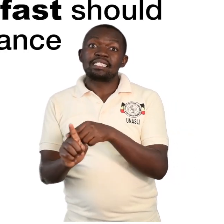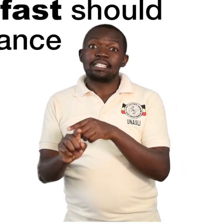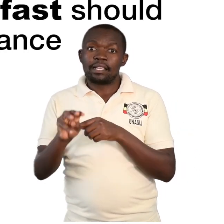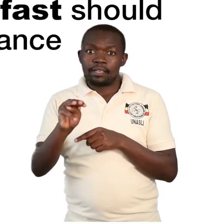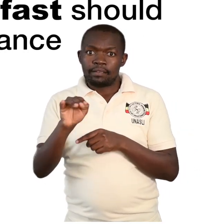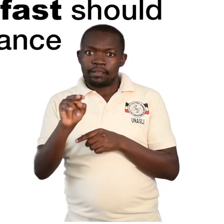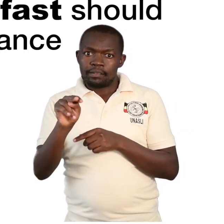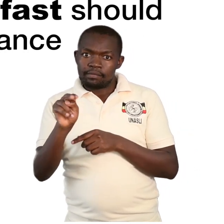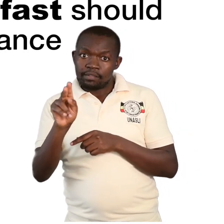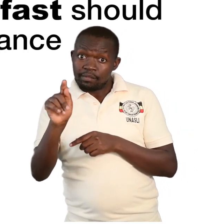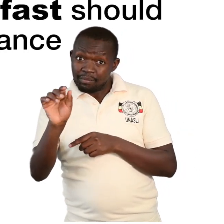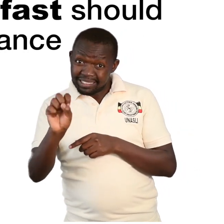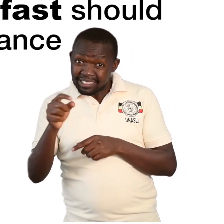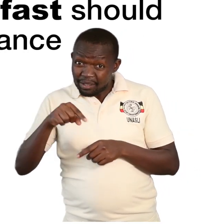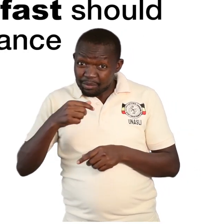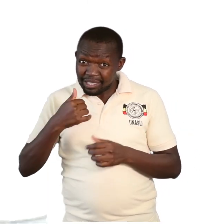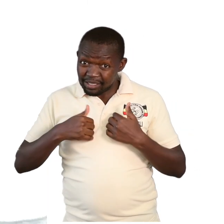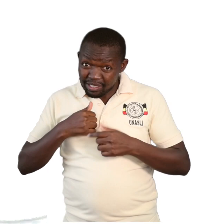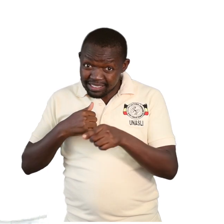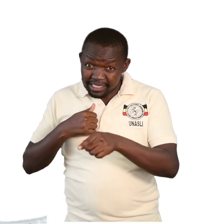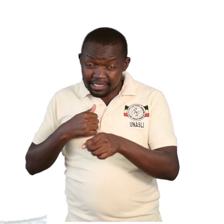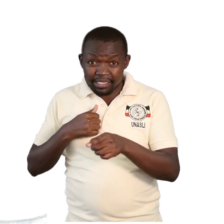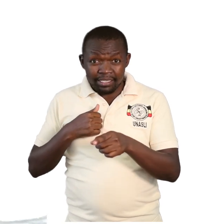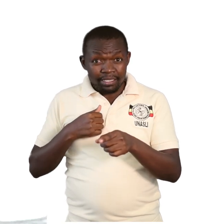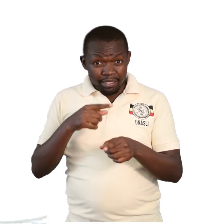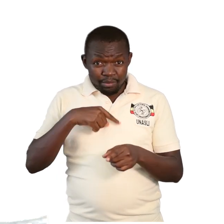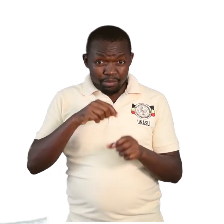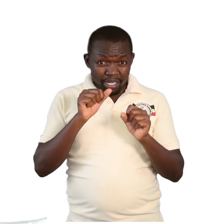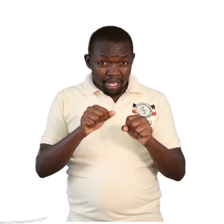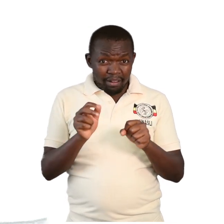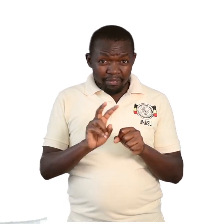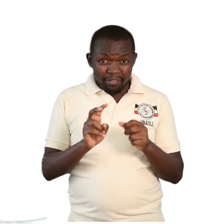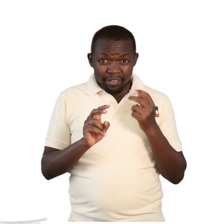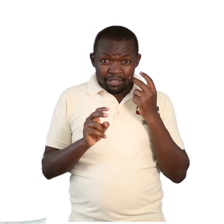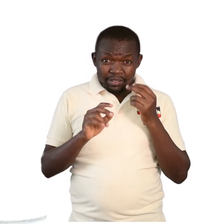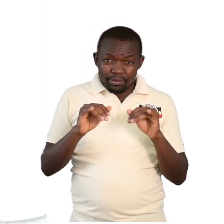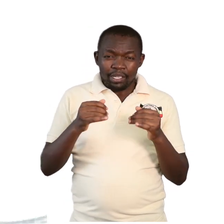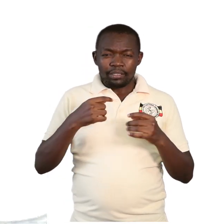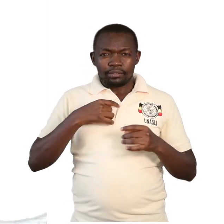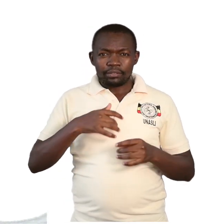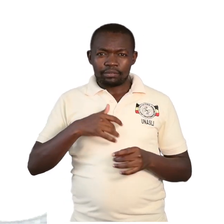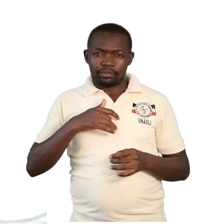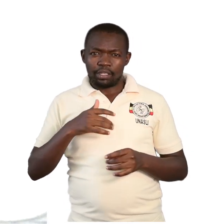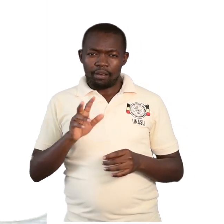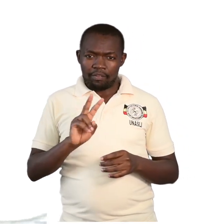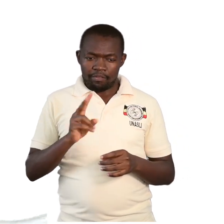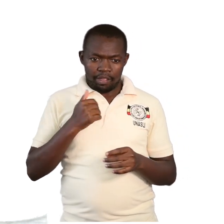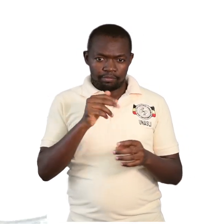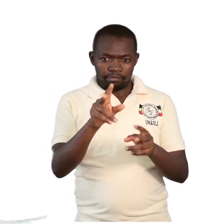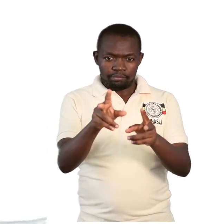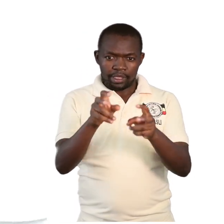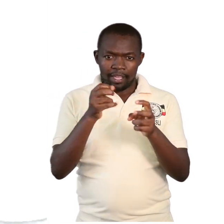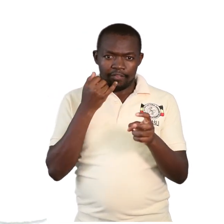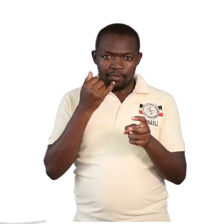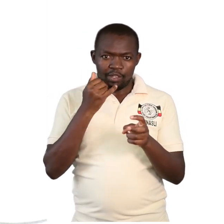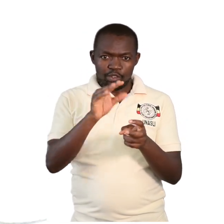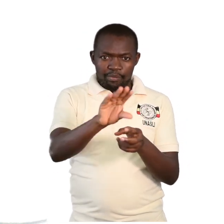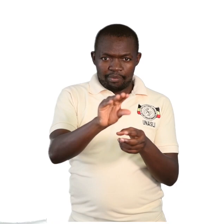this what we need exactly? Can we just feed our information in the formula?